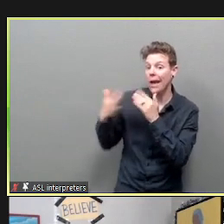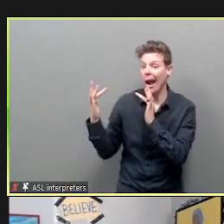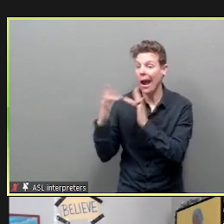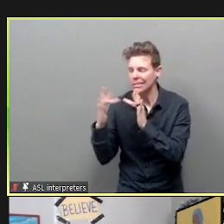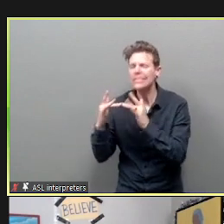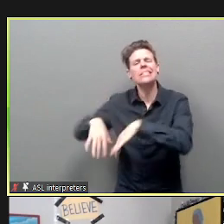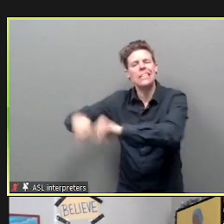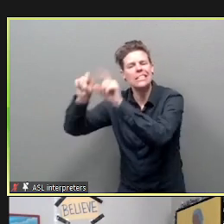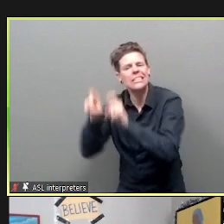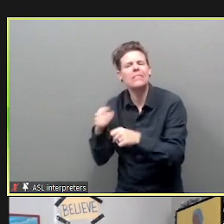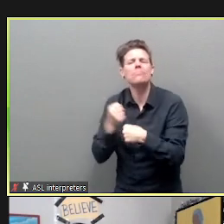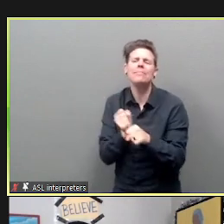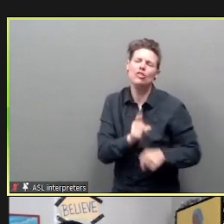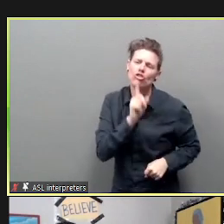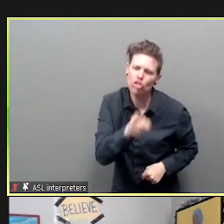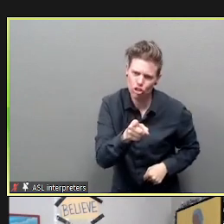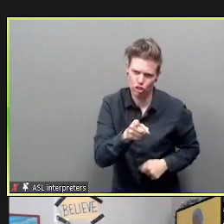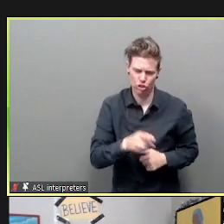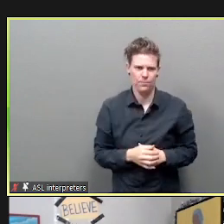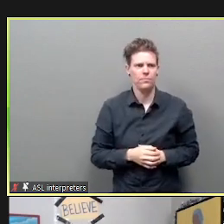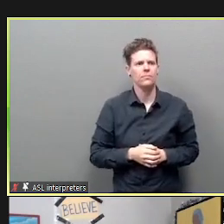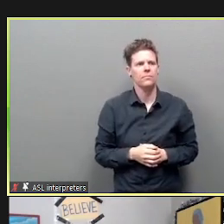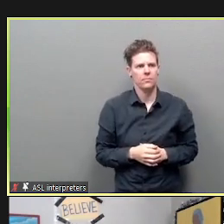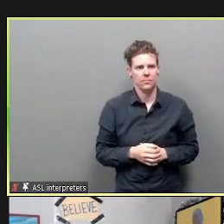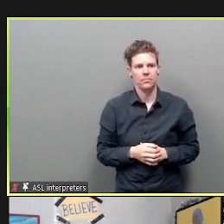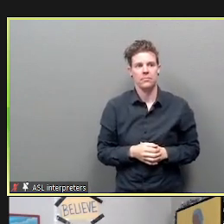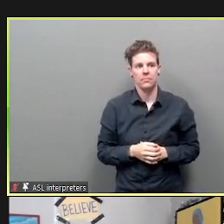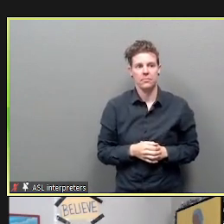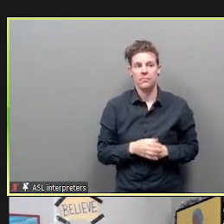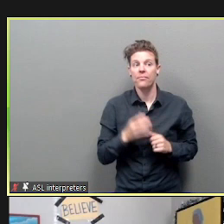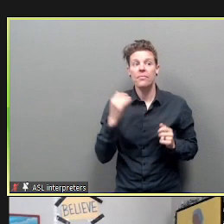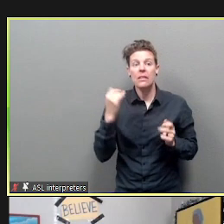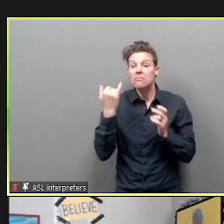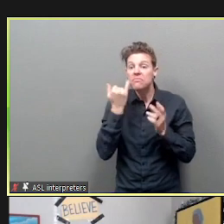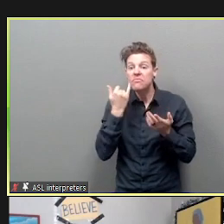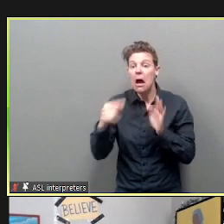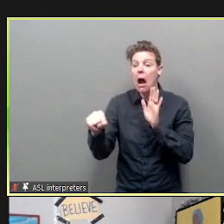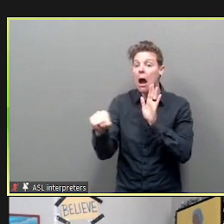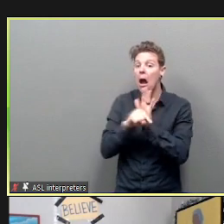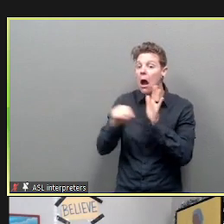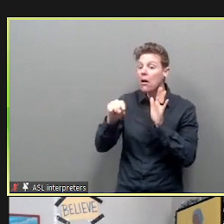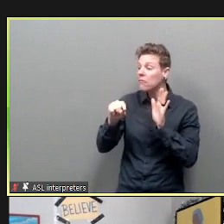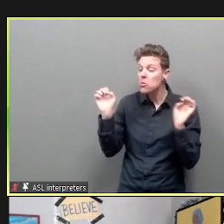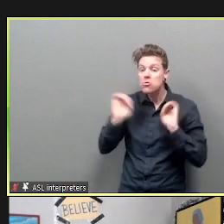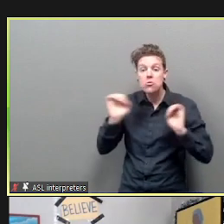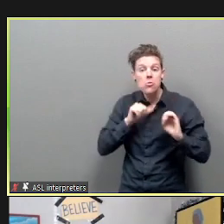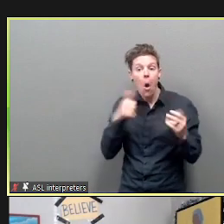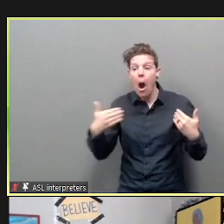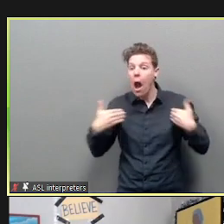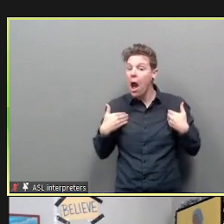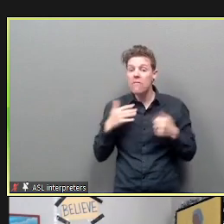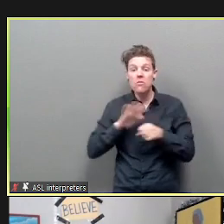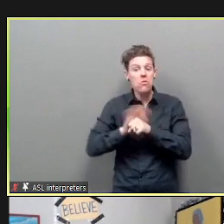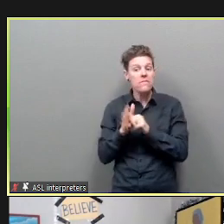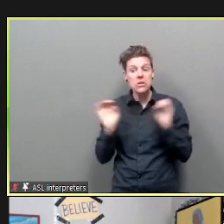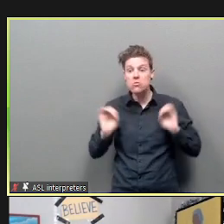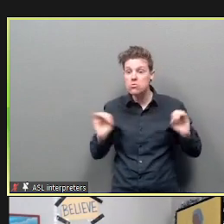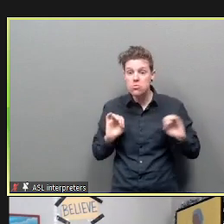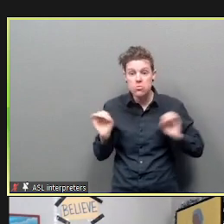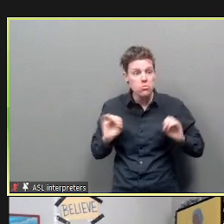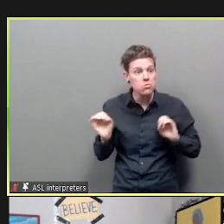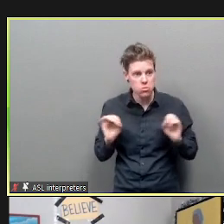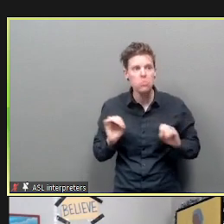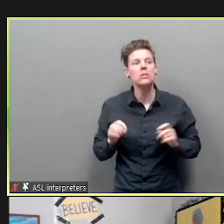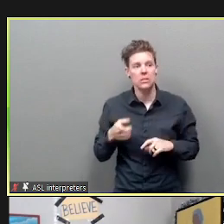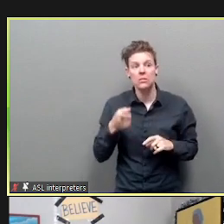test result, or let's say you weren't even able to get a test. So let's go through, you did a rapid home test and you got a